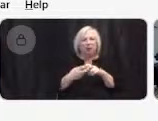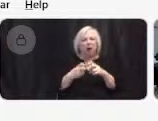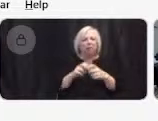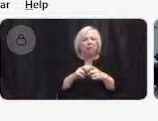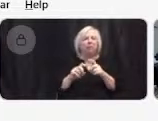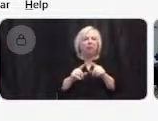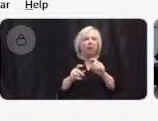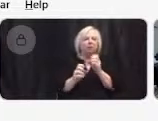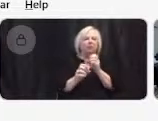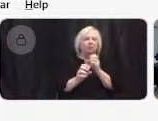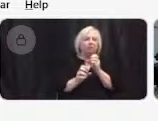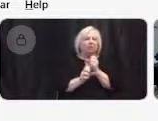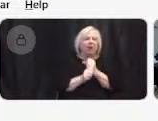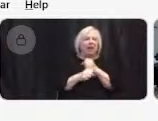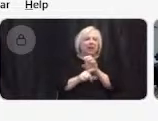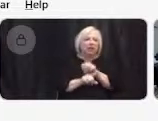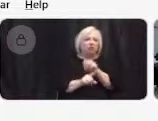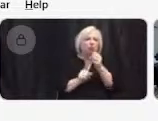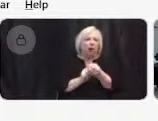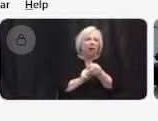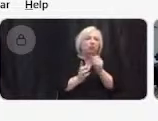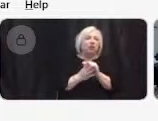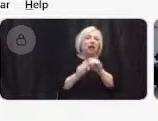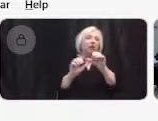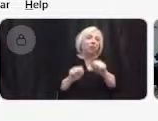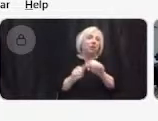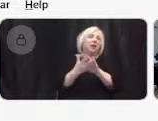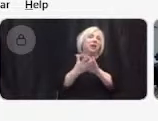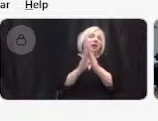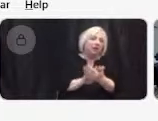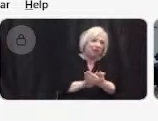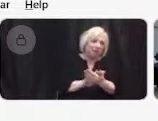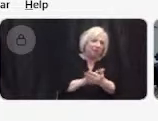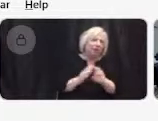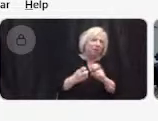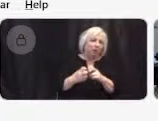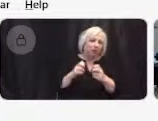potential for a problem. And that's the reason I oppose it. Thank you.